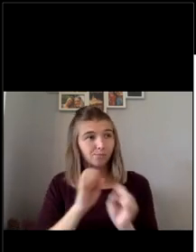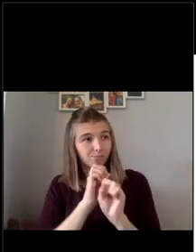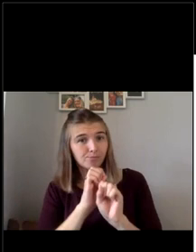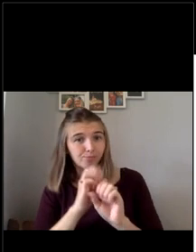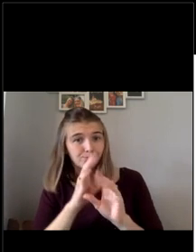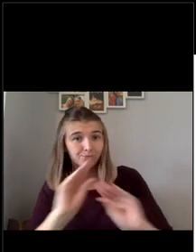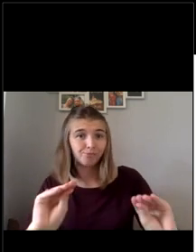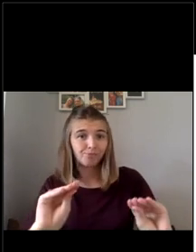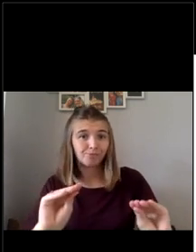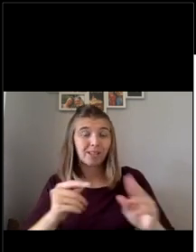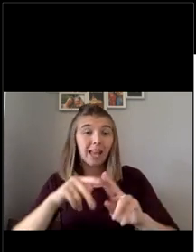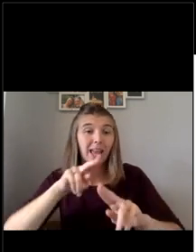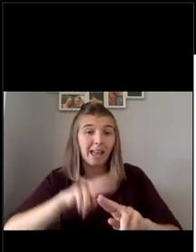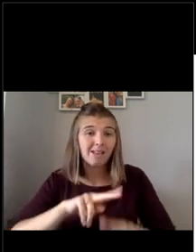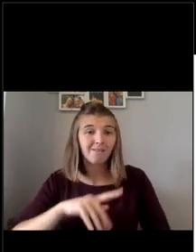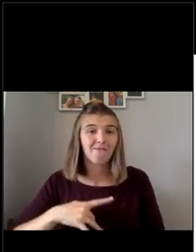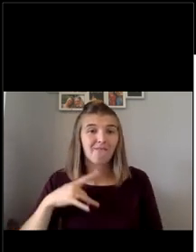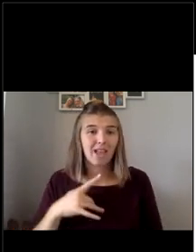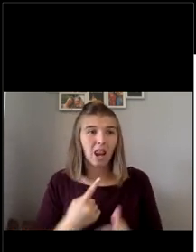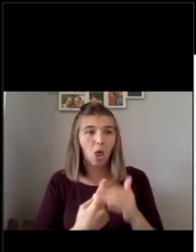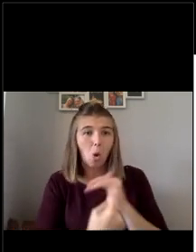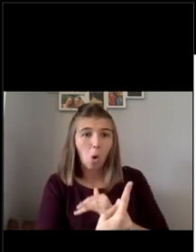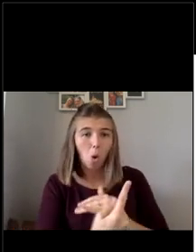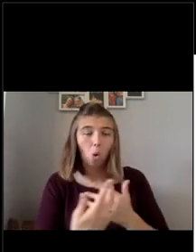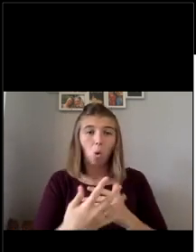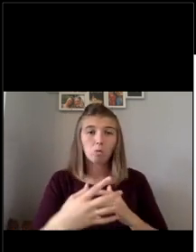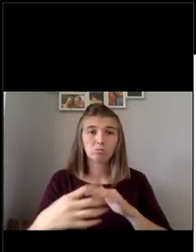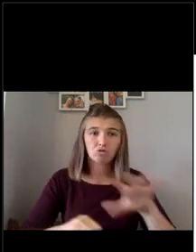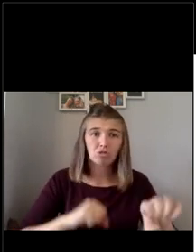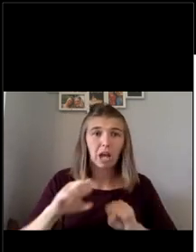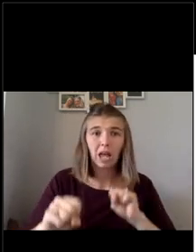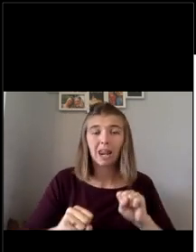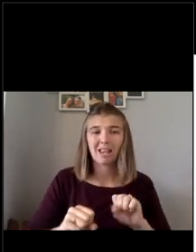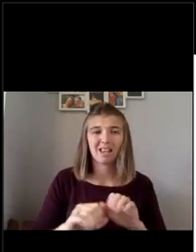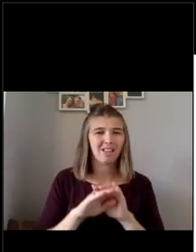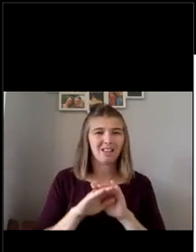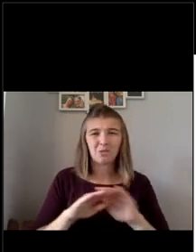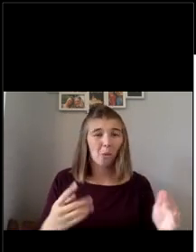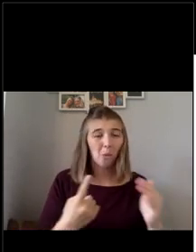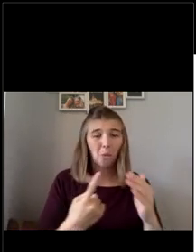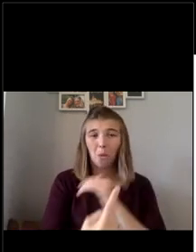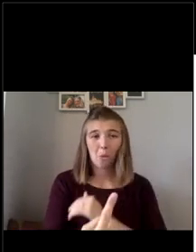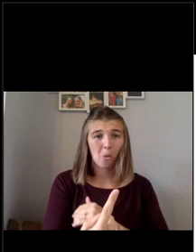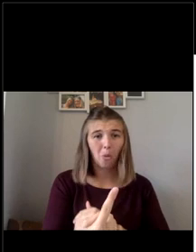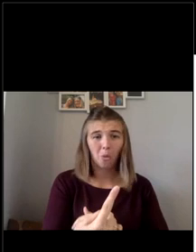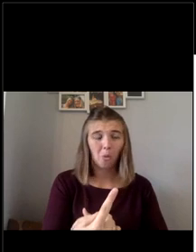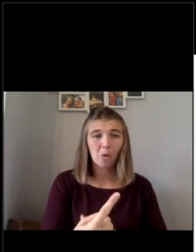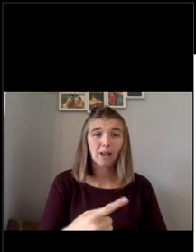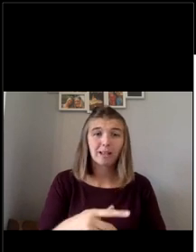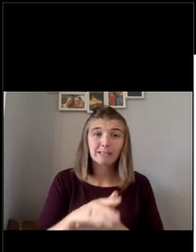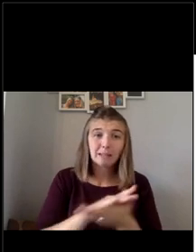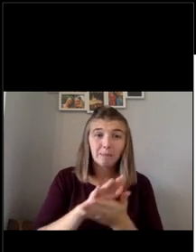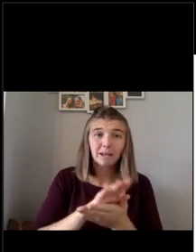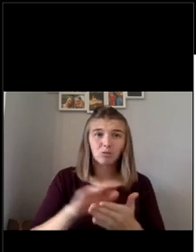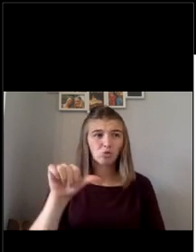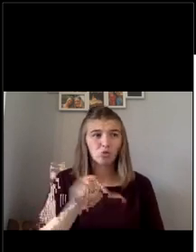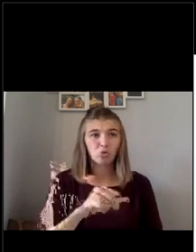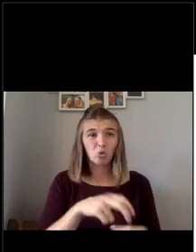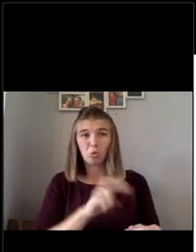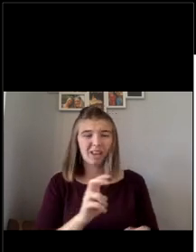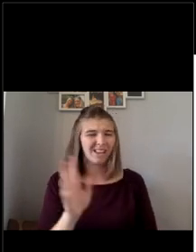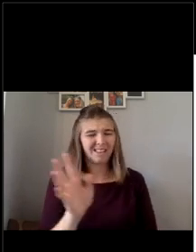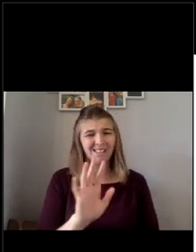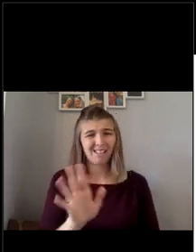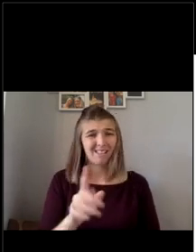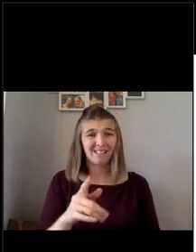do have these struggles, you're not alone, and you do belong in academia as much as any of us